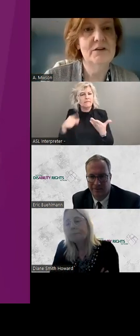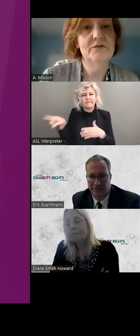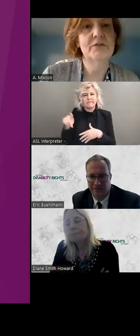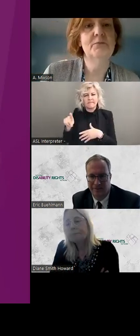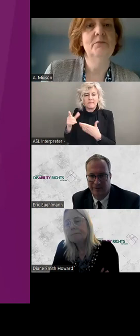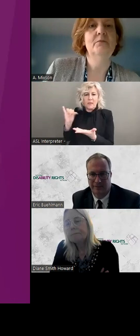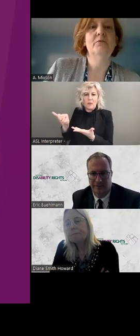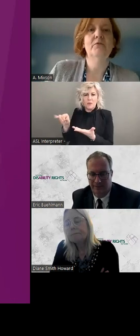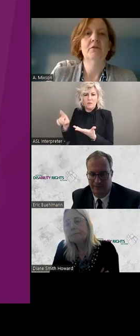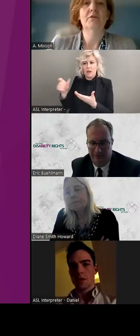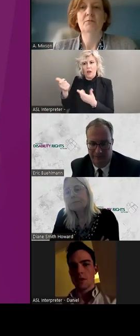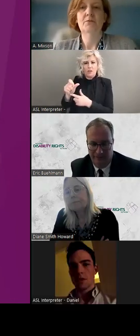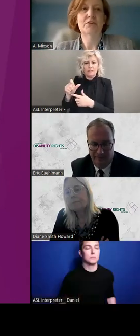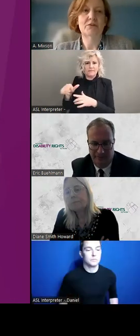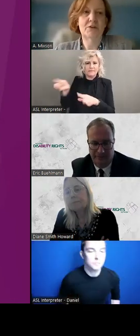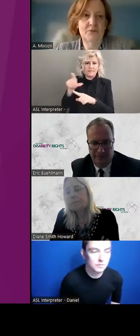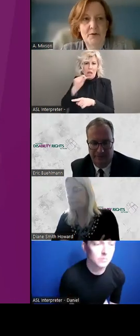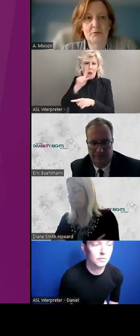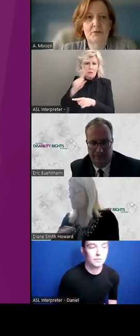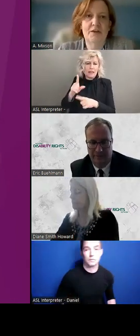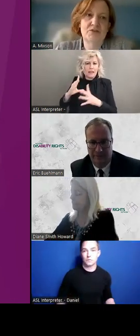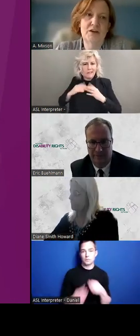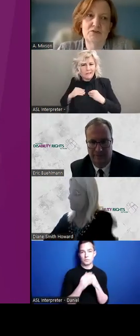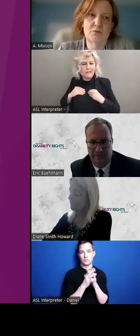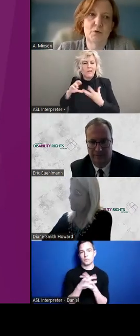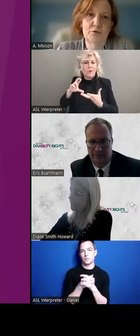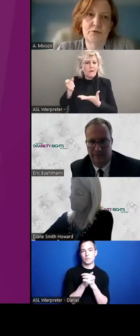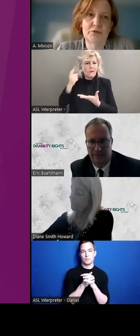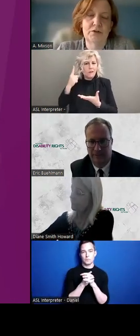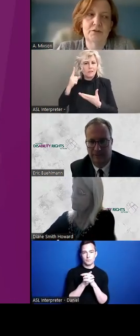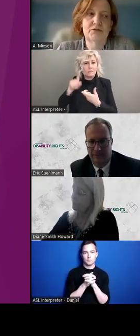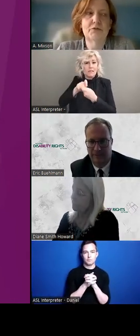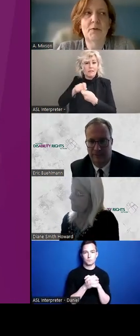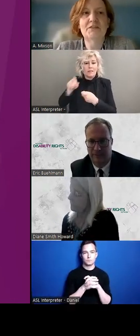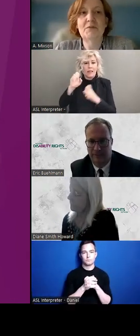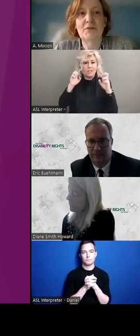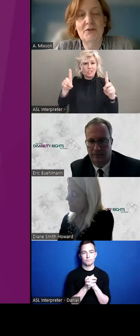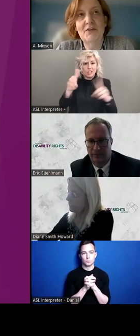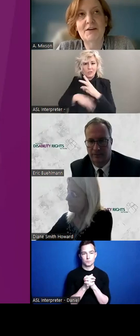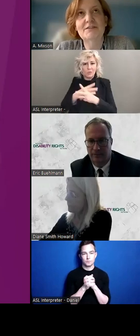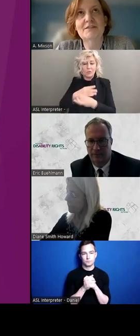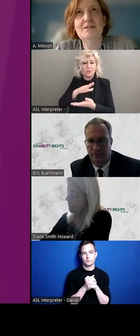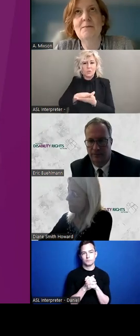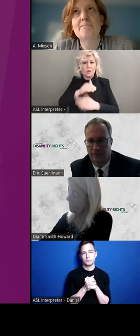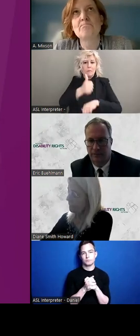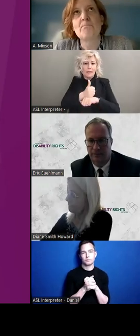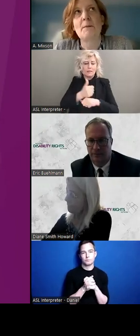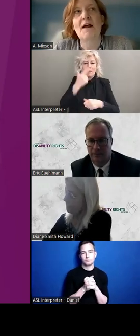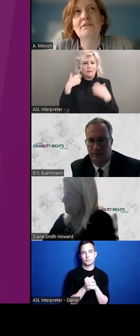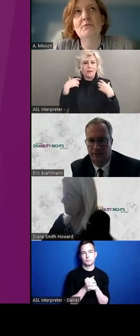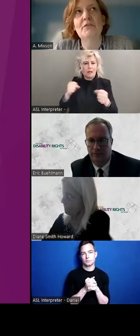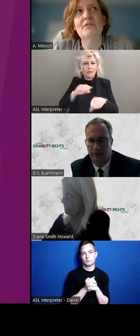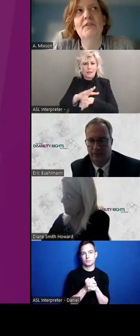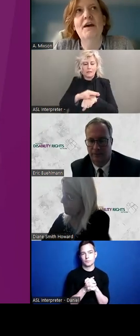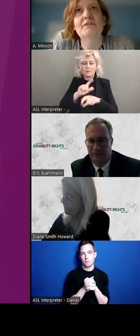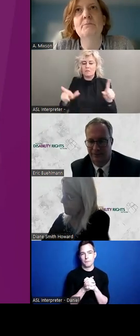be from particularly people in the education world. There's school-based mental health counseling, but